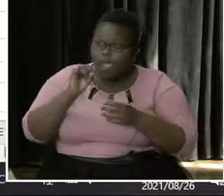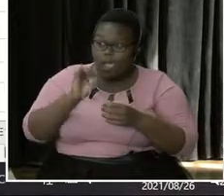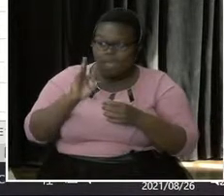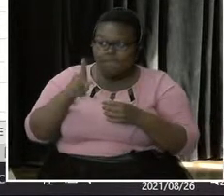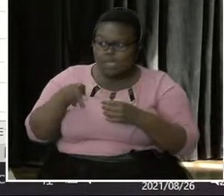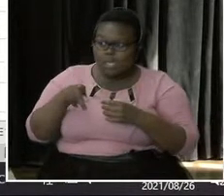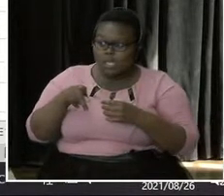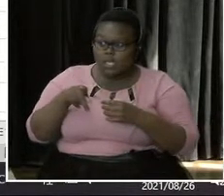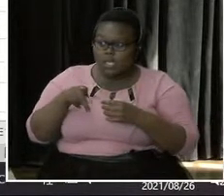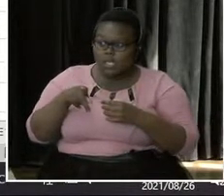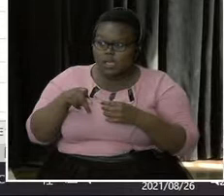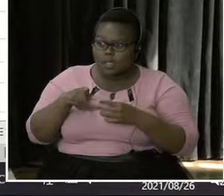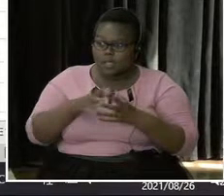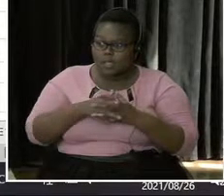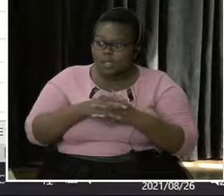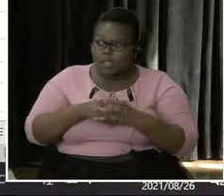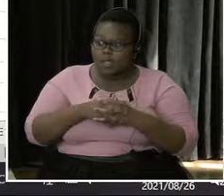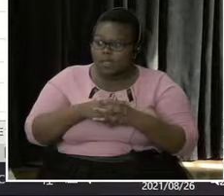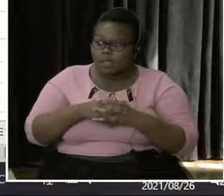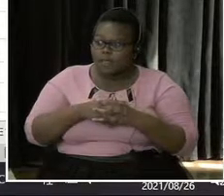IFP.